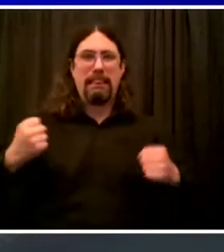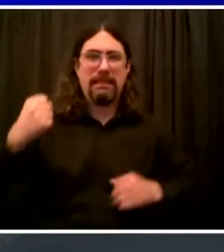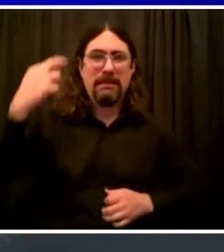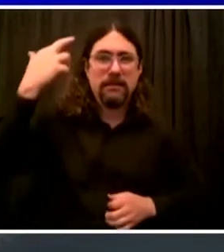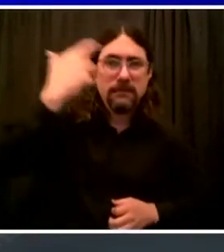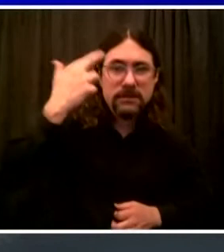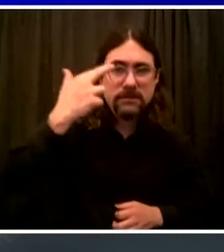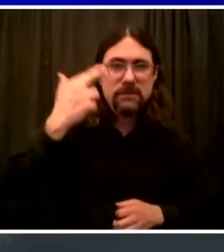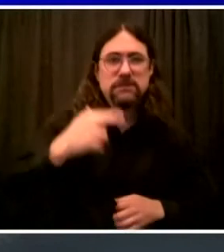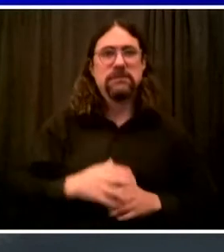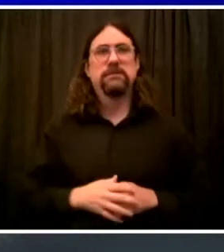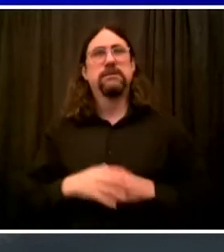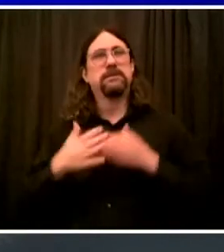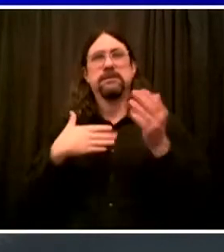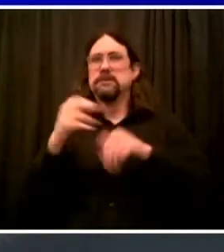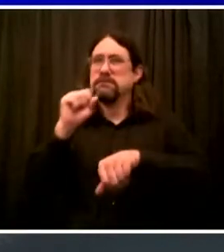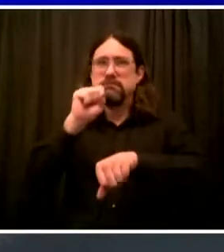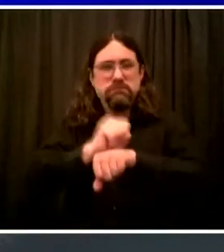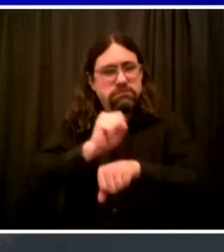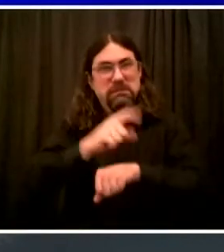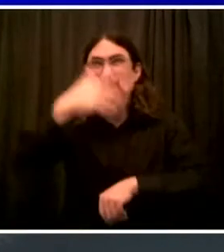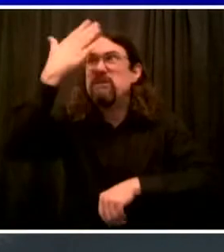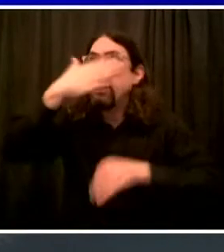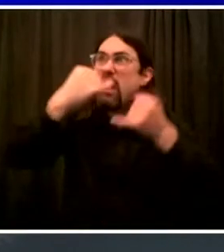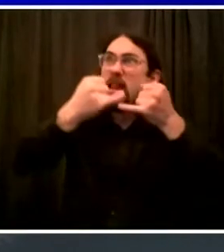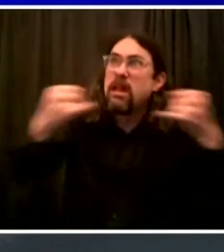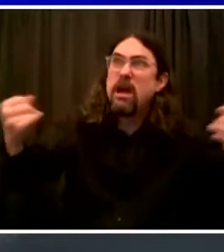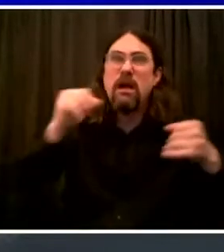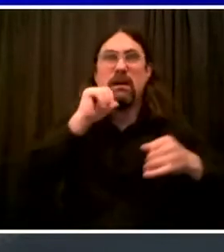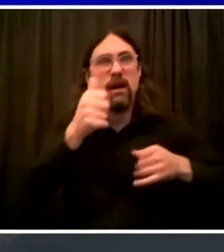tested. And more testing will be available to you.